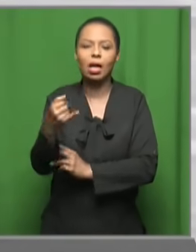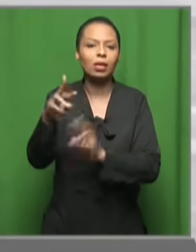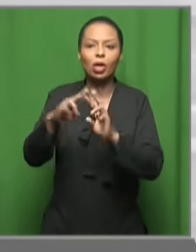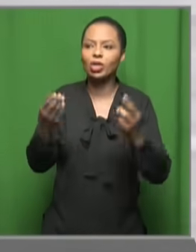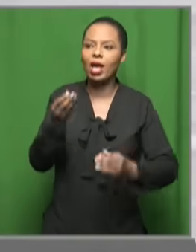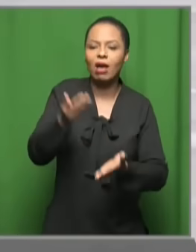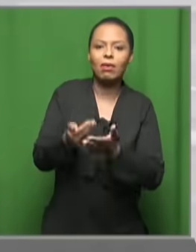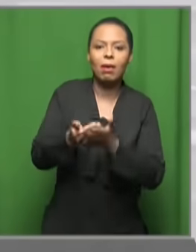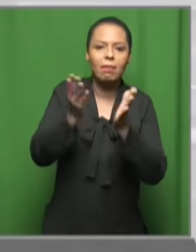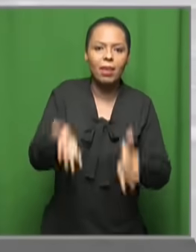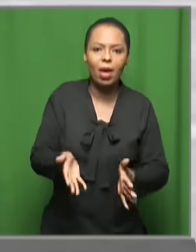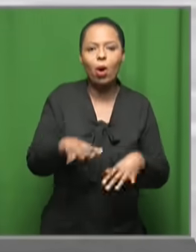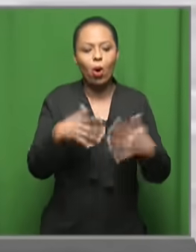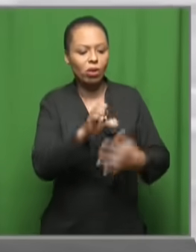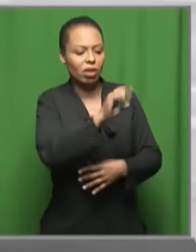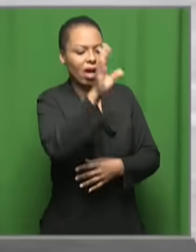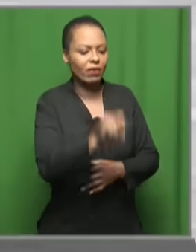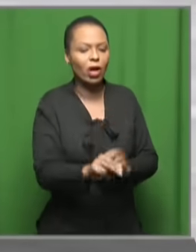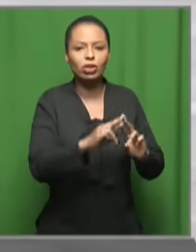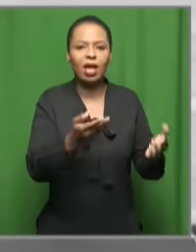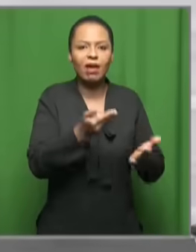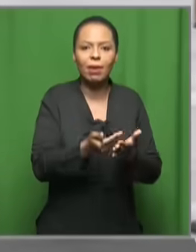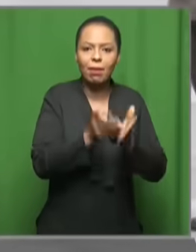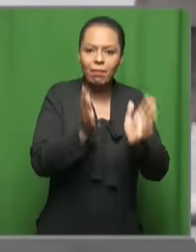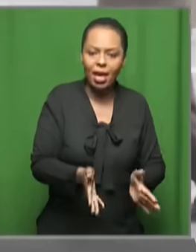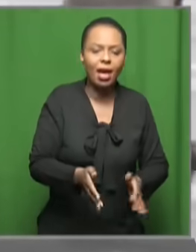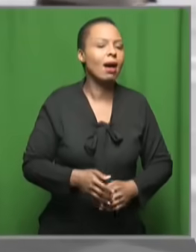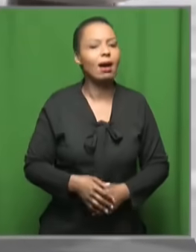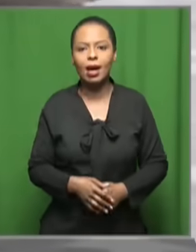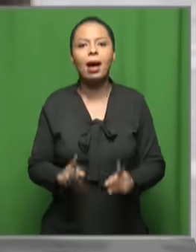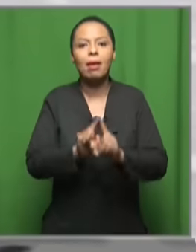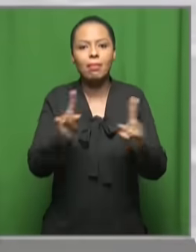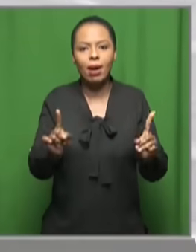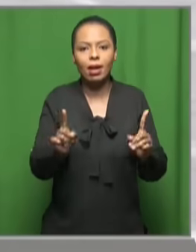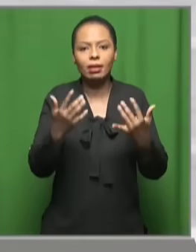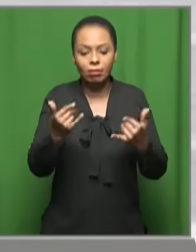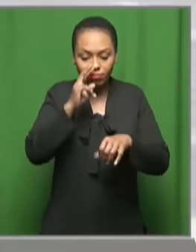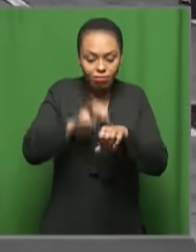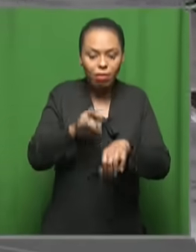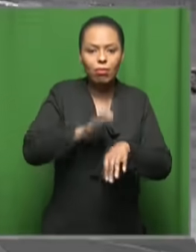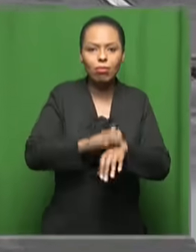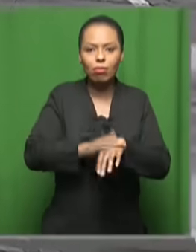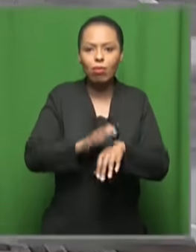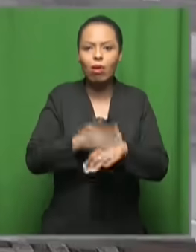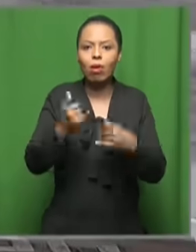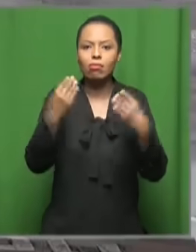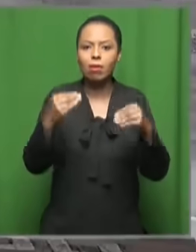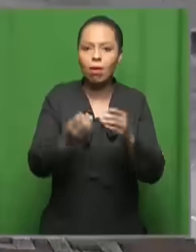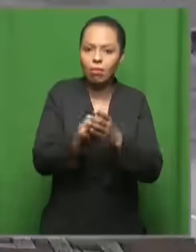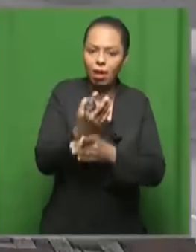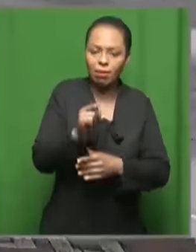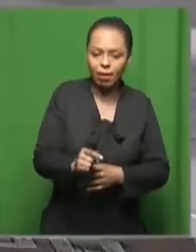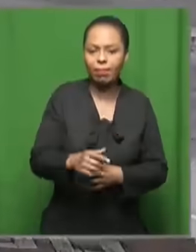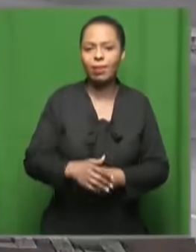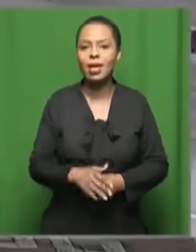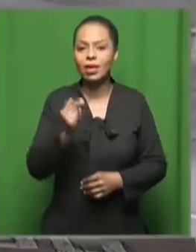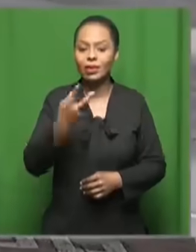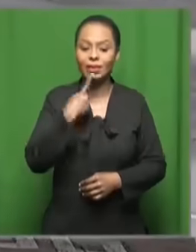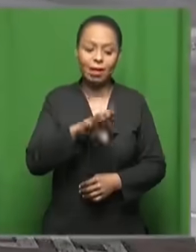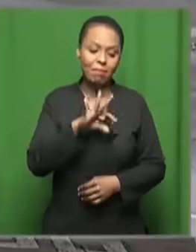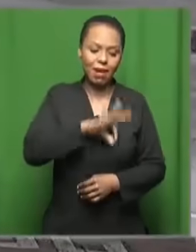or South Africa will not just make South African resources available, but for extraction. But when we talk about beneficiation, we then